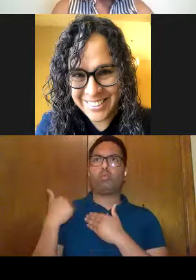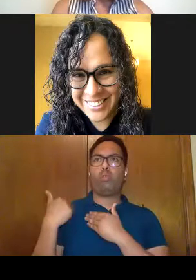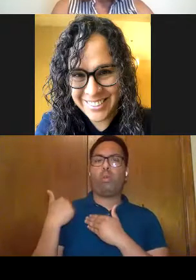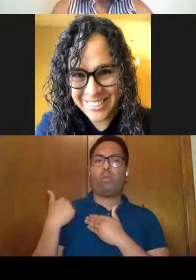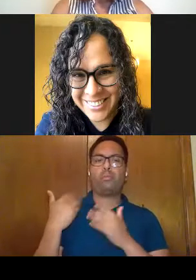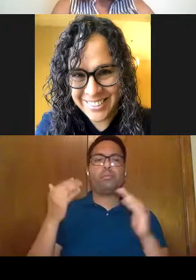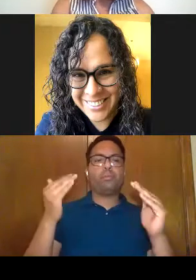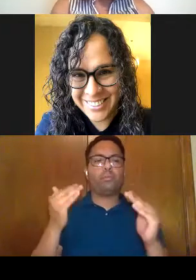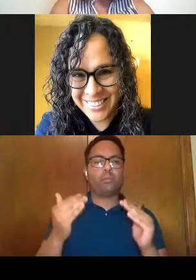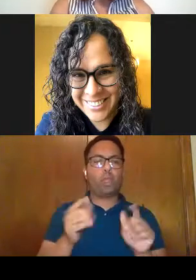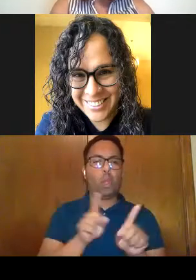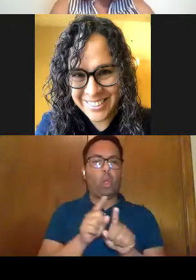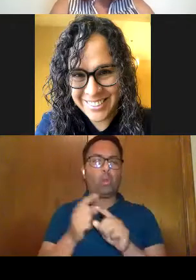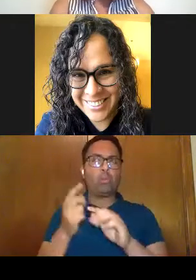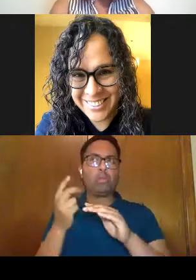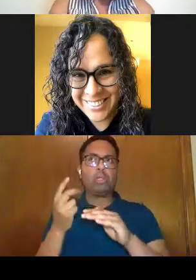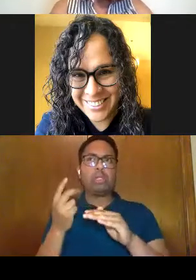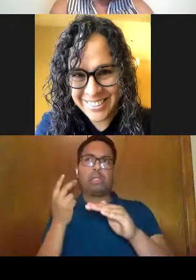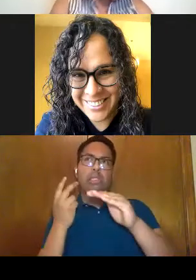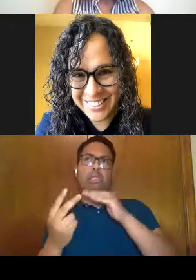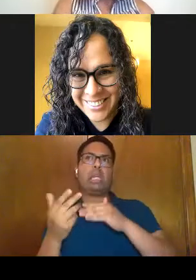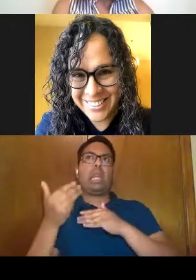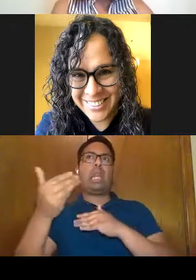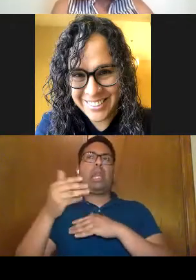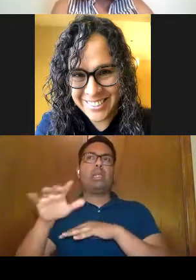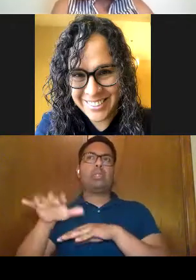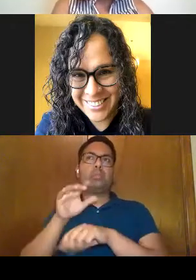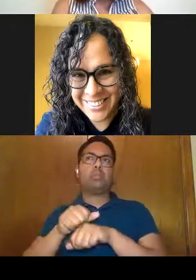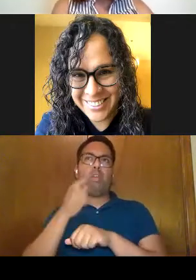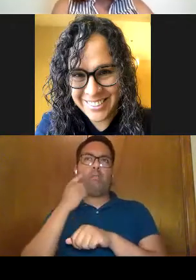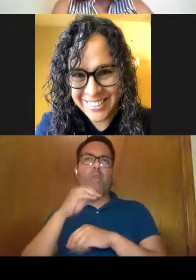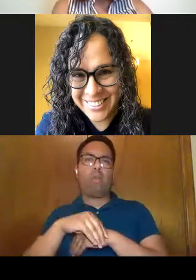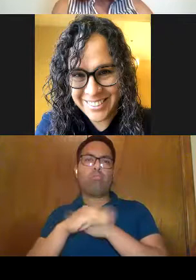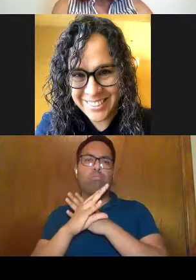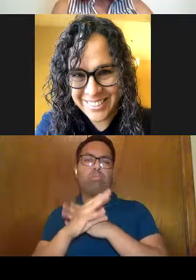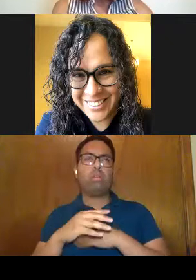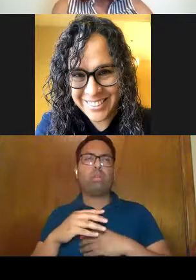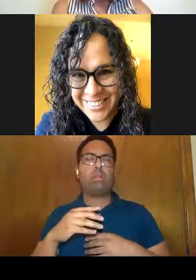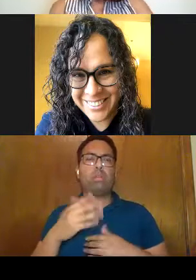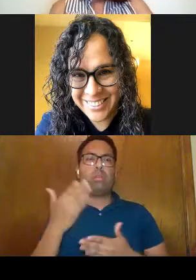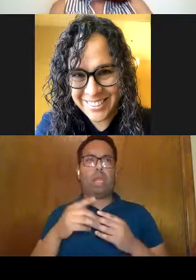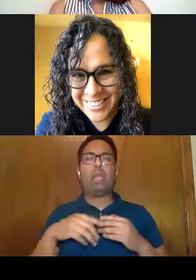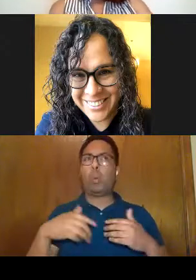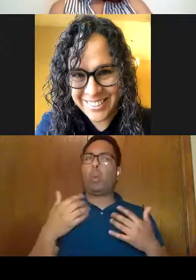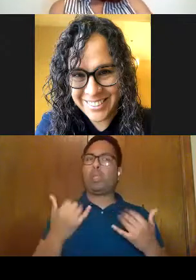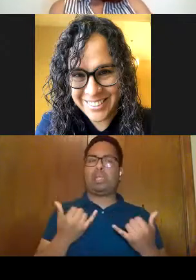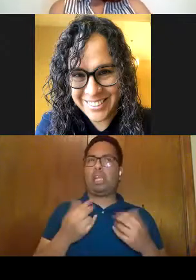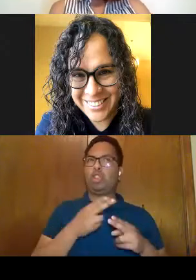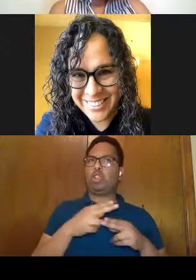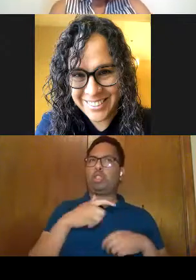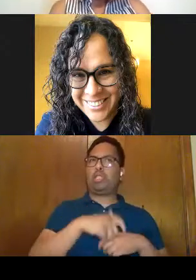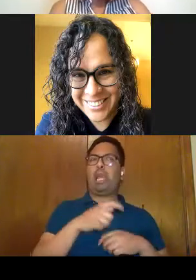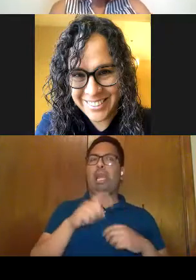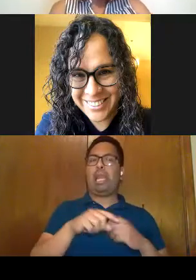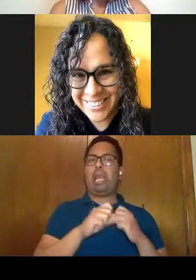your next telemedicine visit, maybe you need a longer time for telemedicine, or maybe it went so well